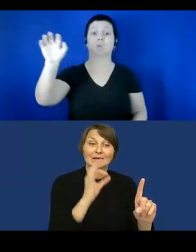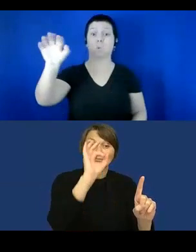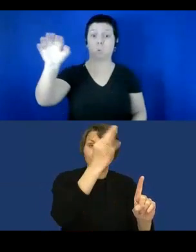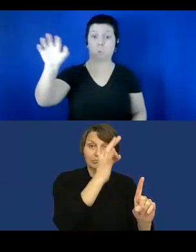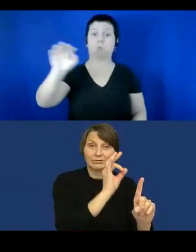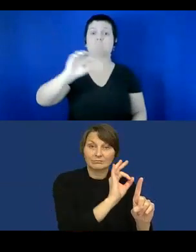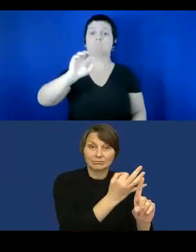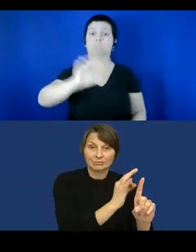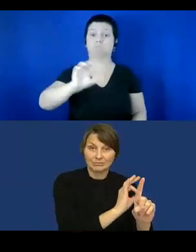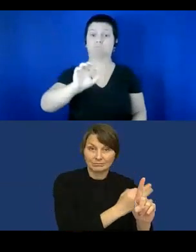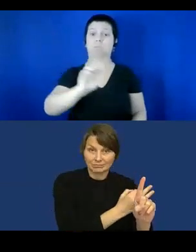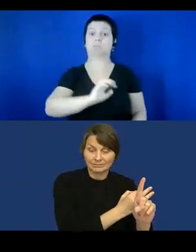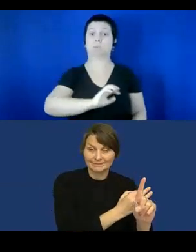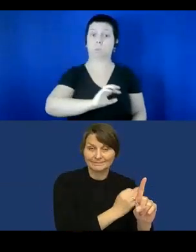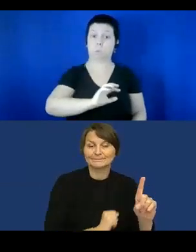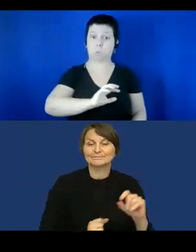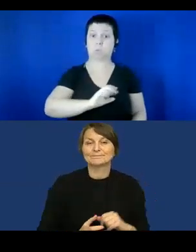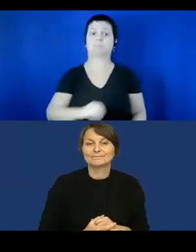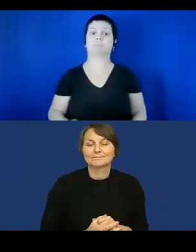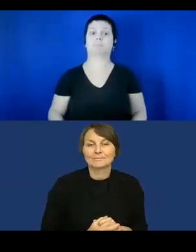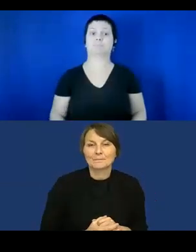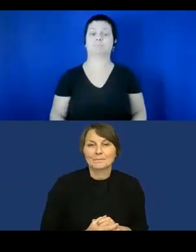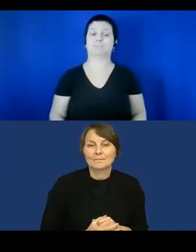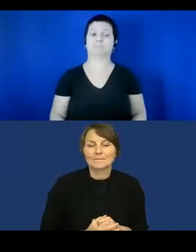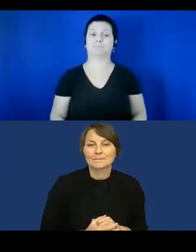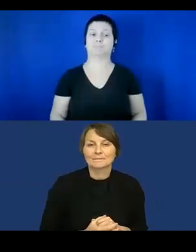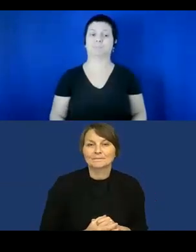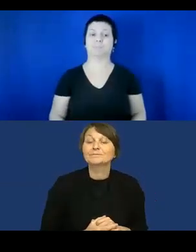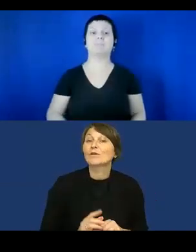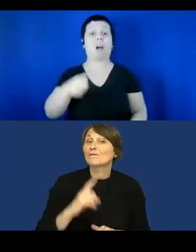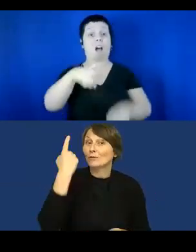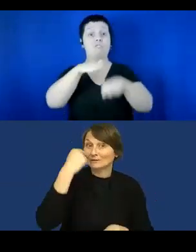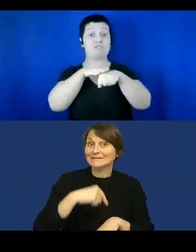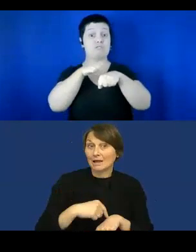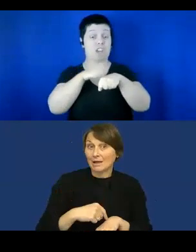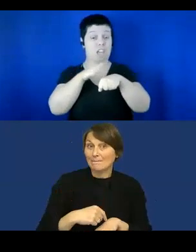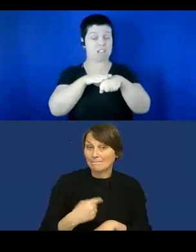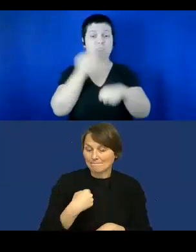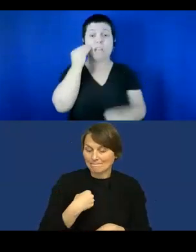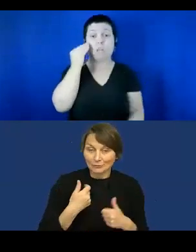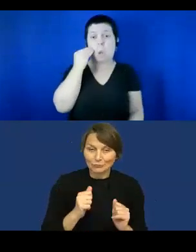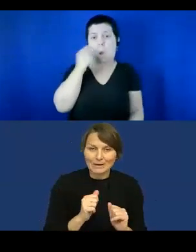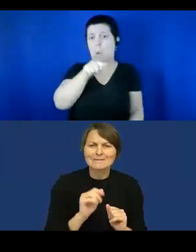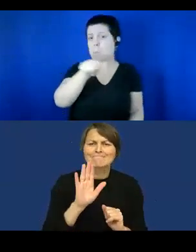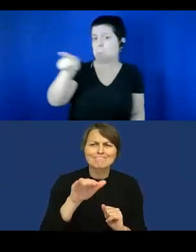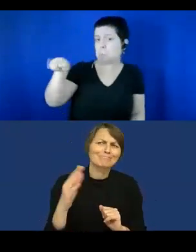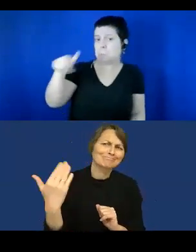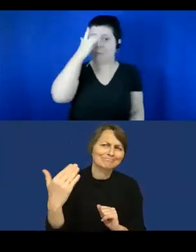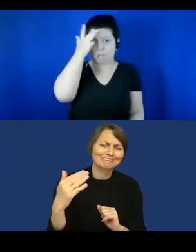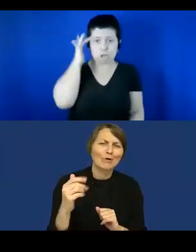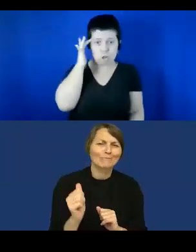of the cross. When we did this initially, we tried with some colleagues and we asked, can